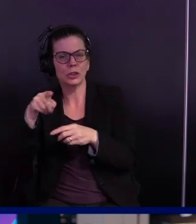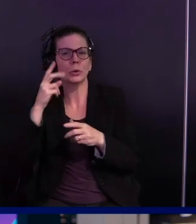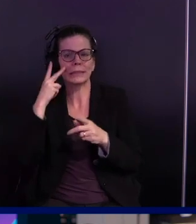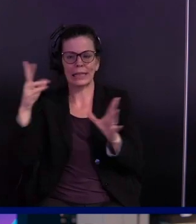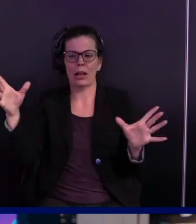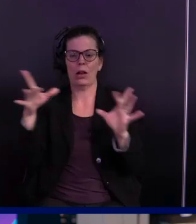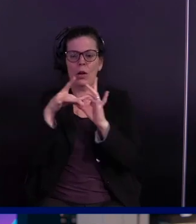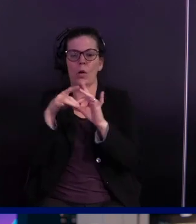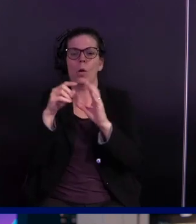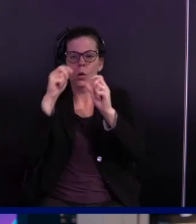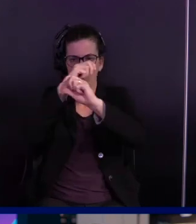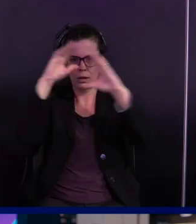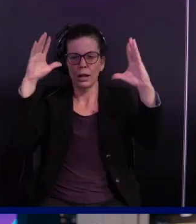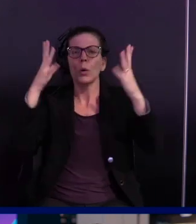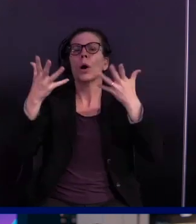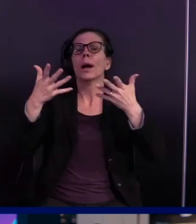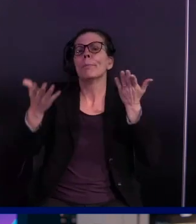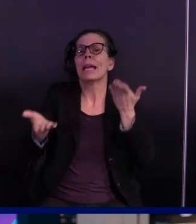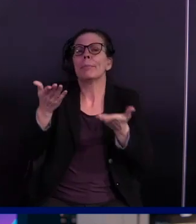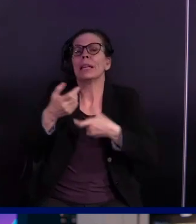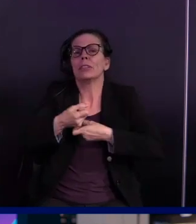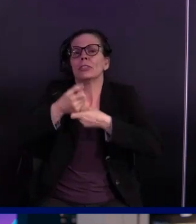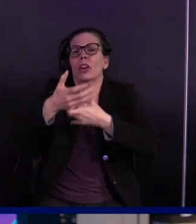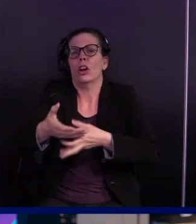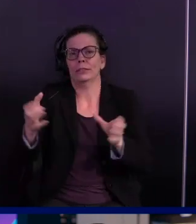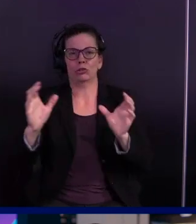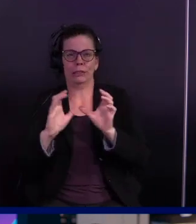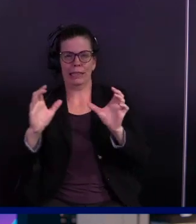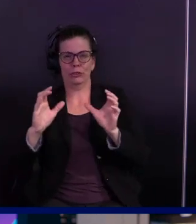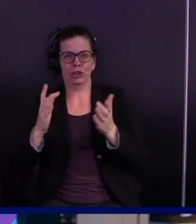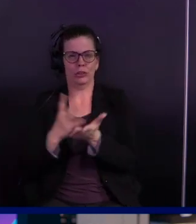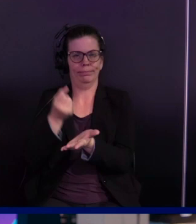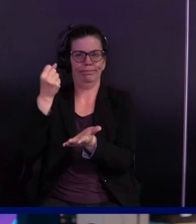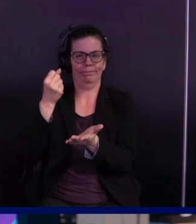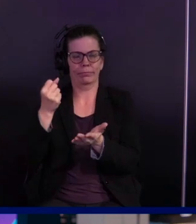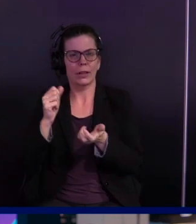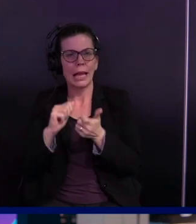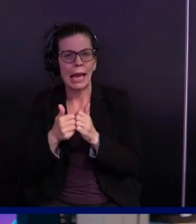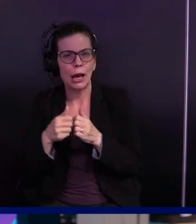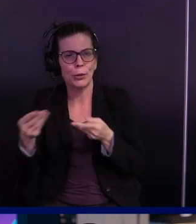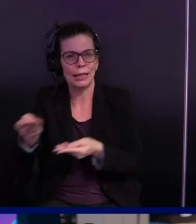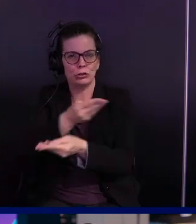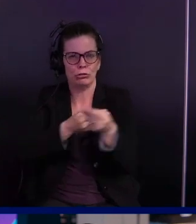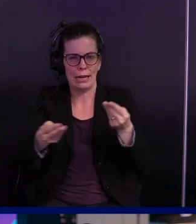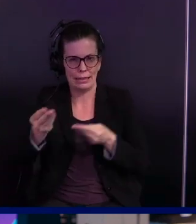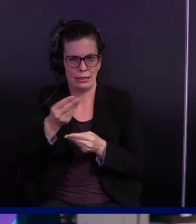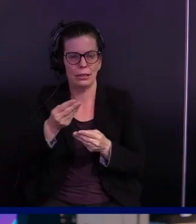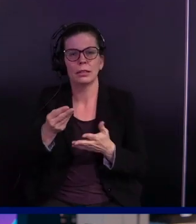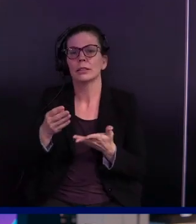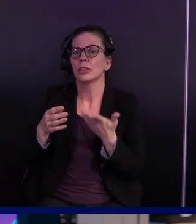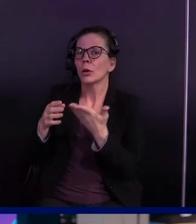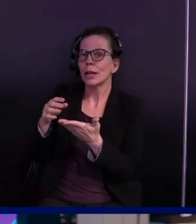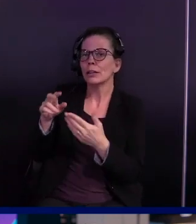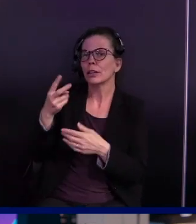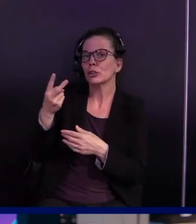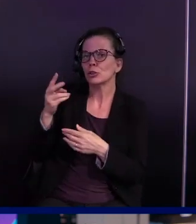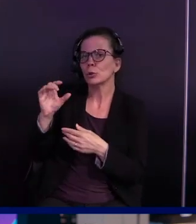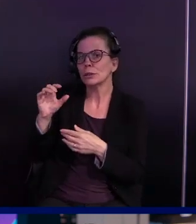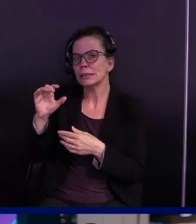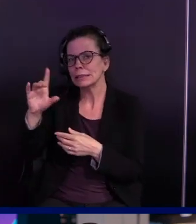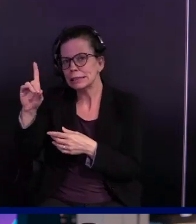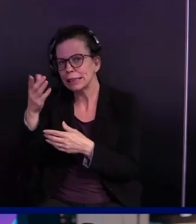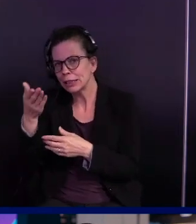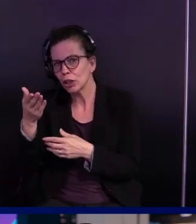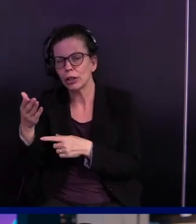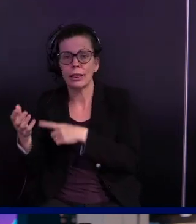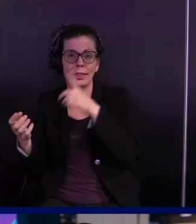like what is a possible cause of those credentials how those credentials were exfiltrated, right? And you can see that there's like these 2 CVEs in here. And